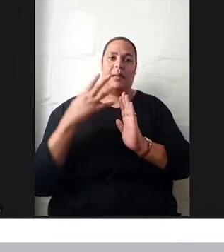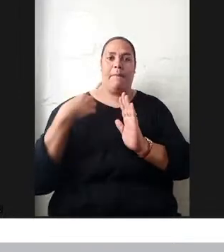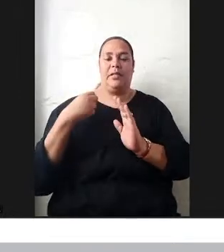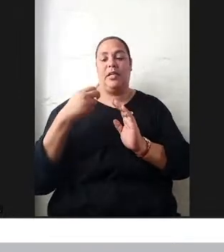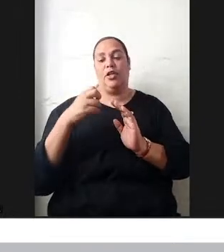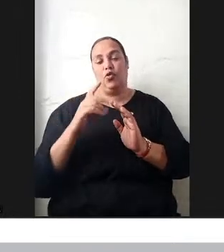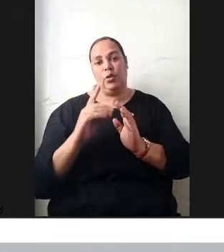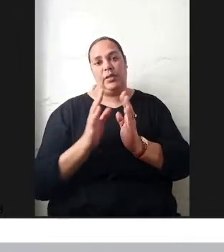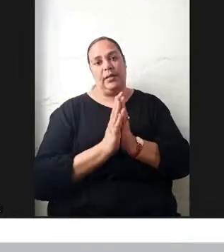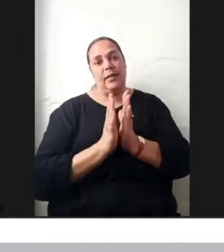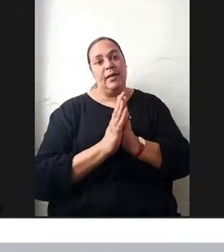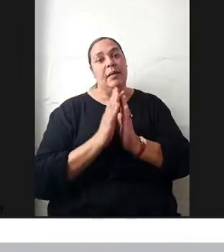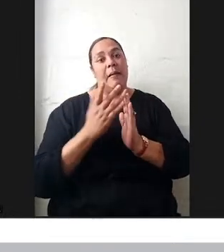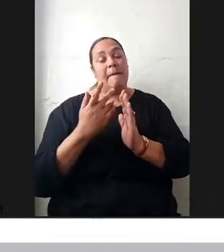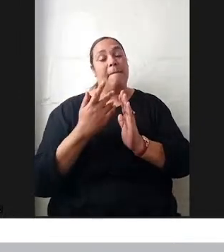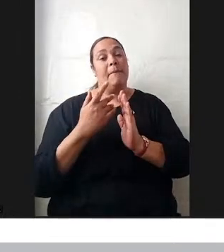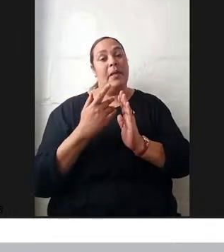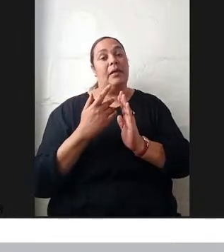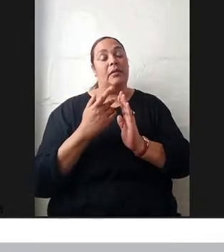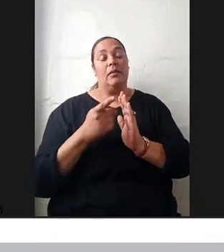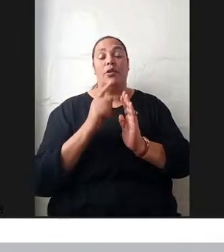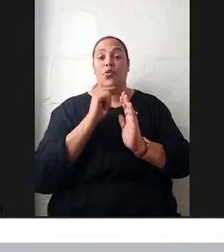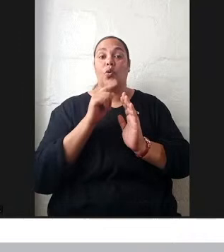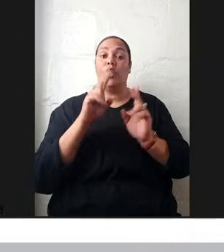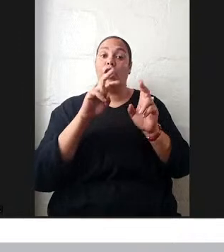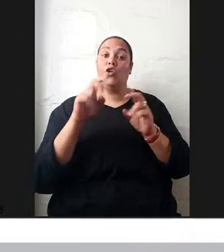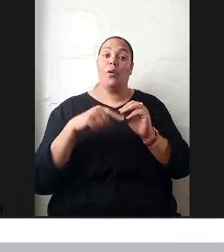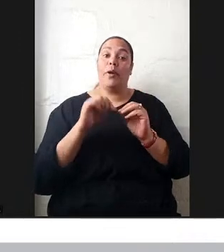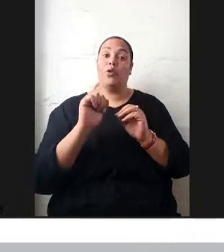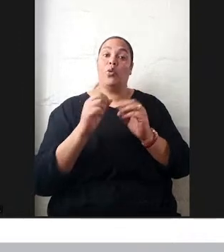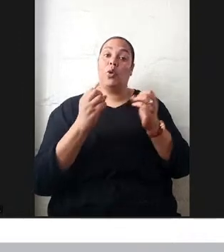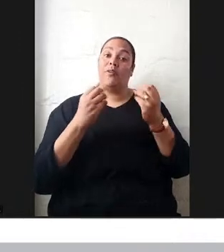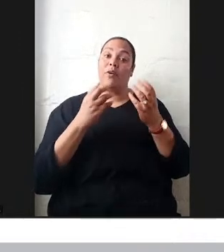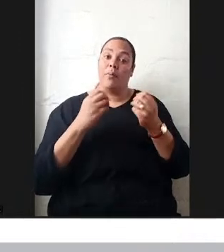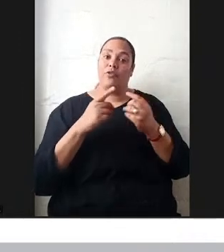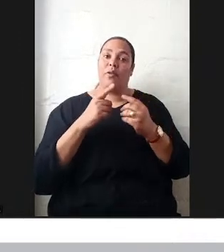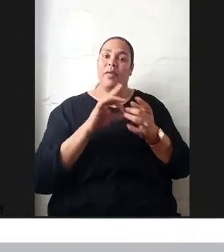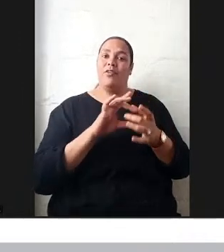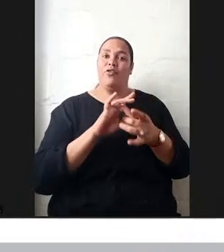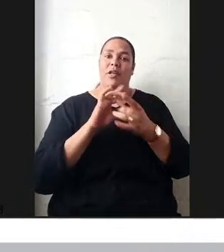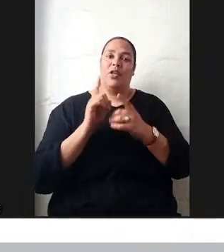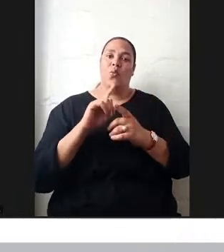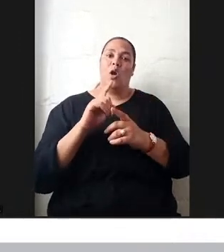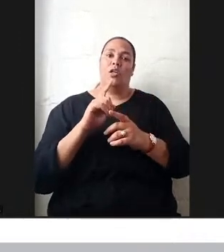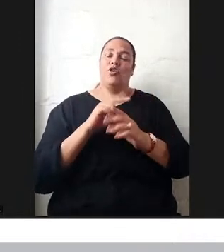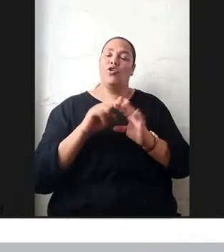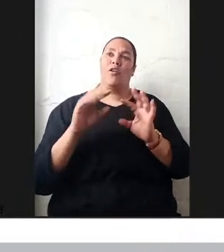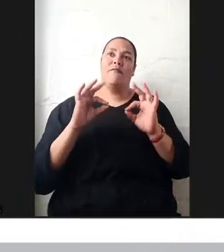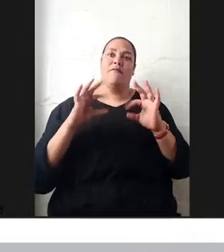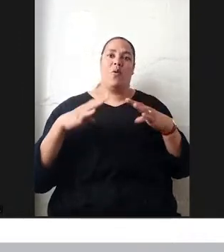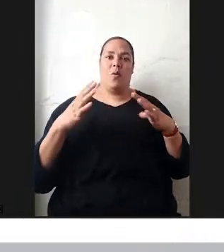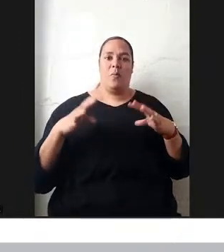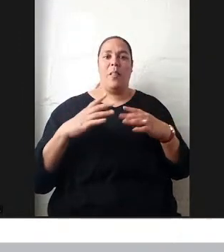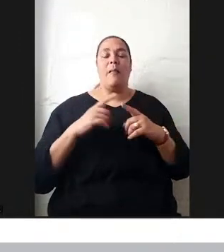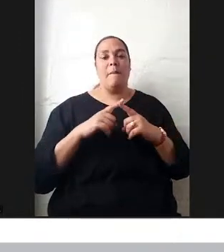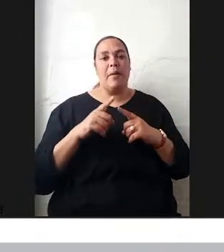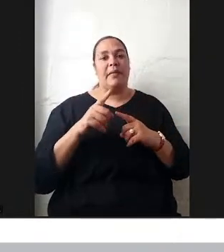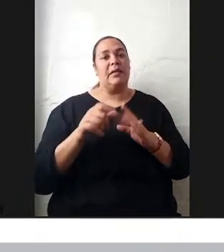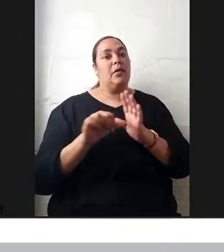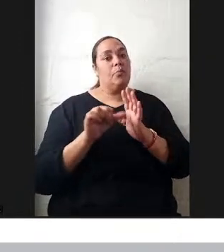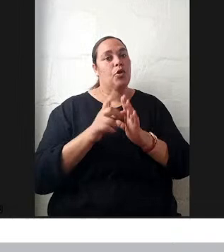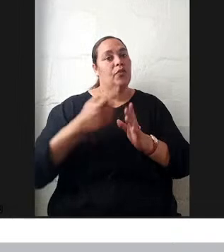that indeed the issue of the data as it relates to informality, it's important for us to